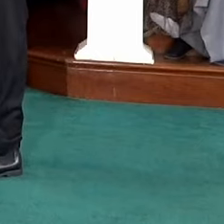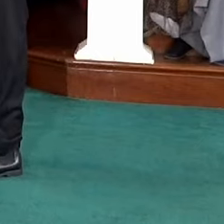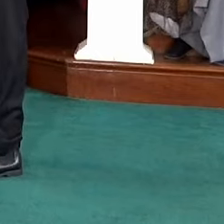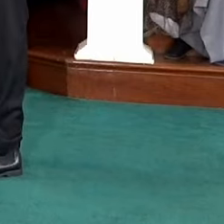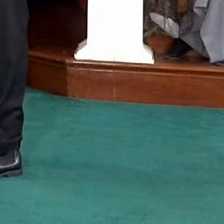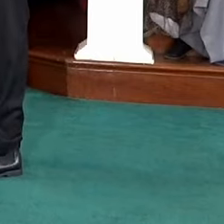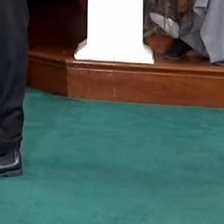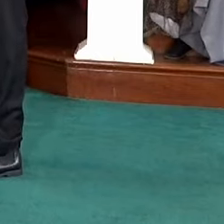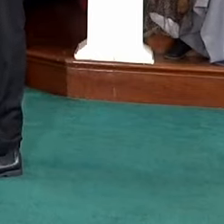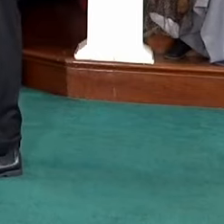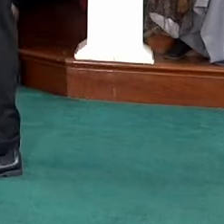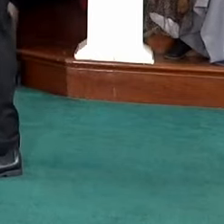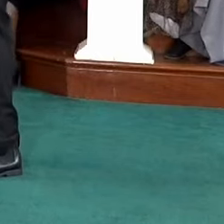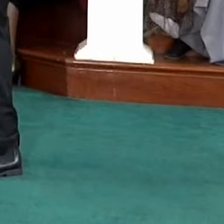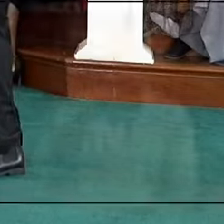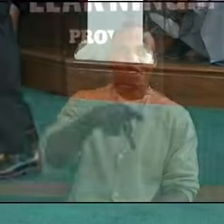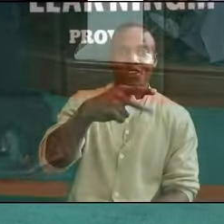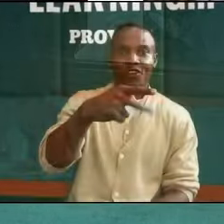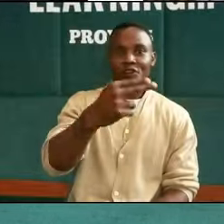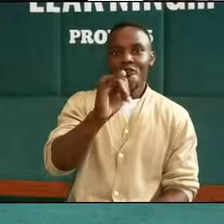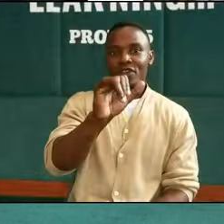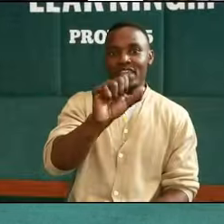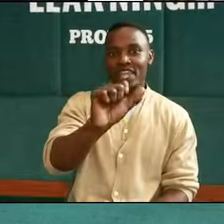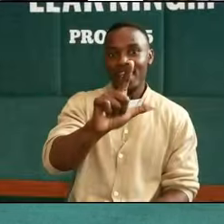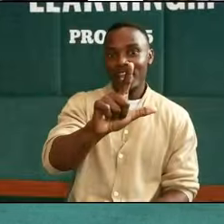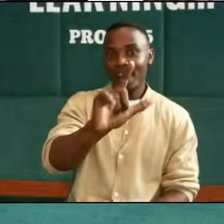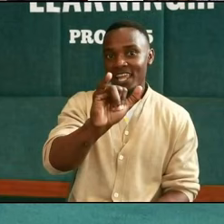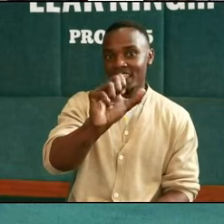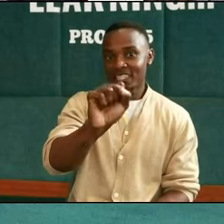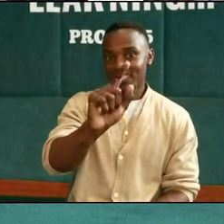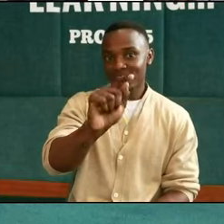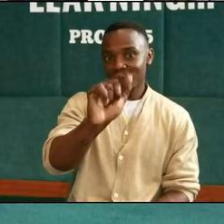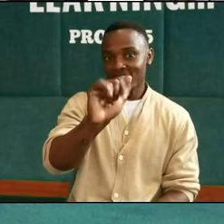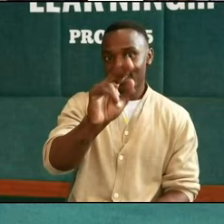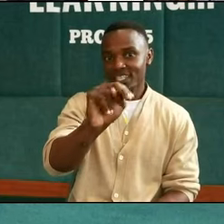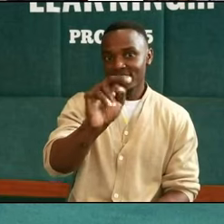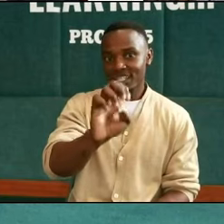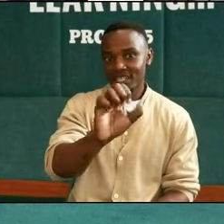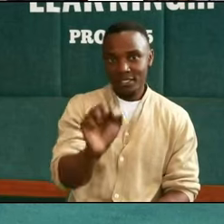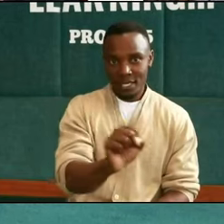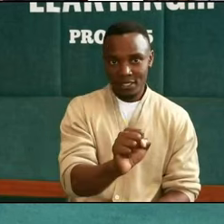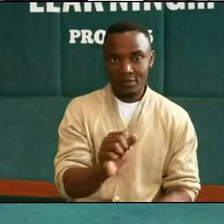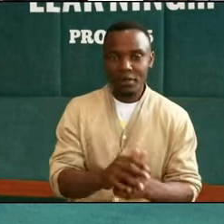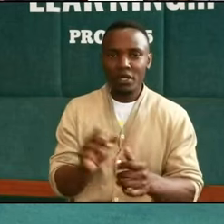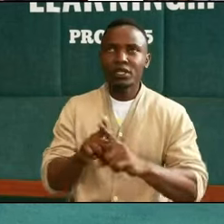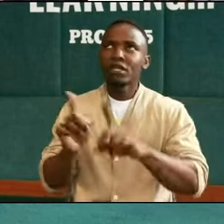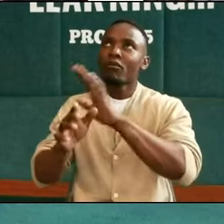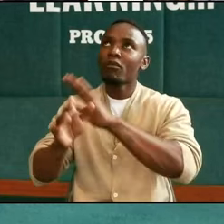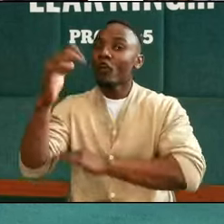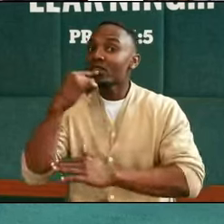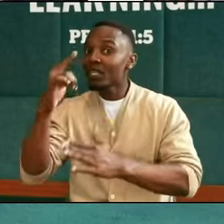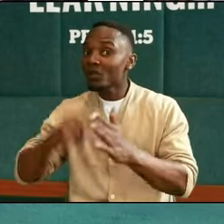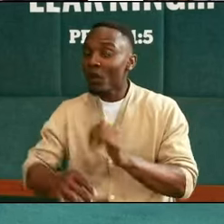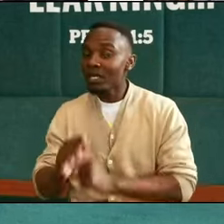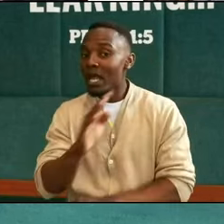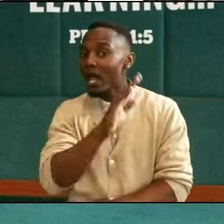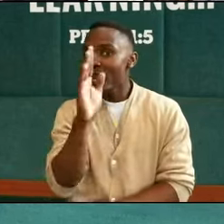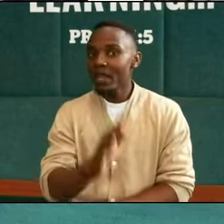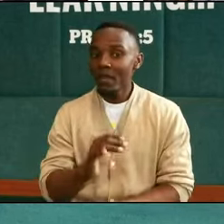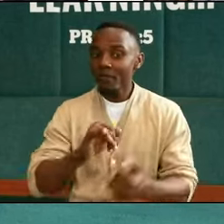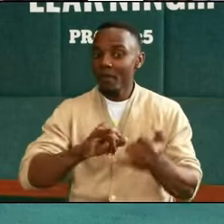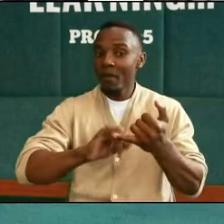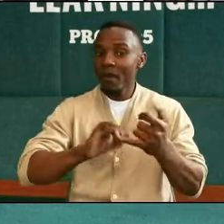parents? Philistines. They used to fight a lot. And what God had told them is that they should never, ever, ever marry from